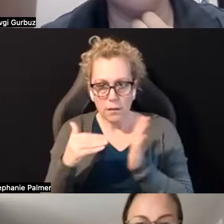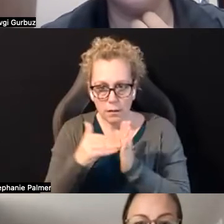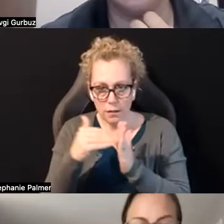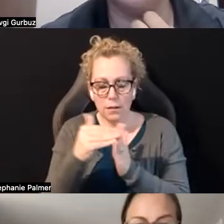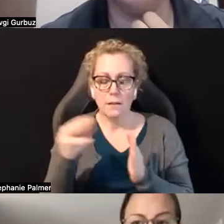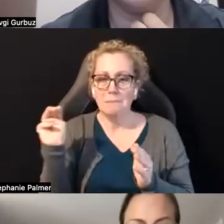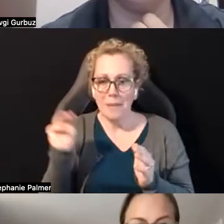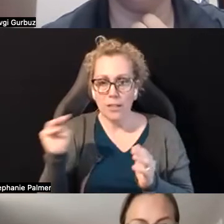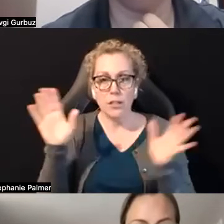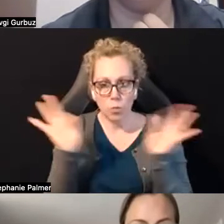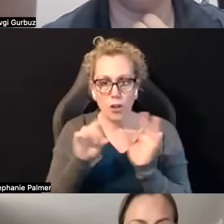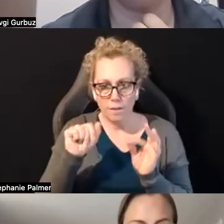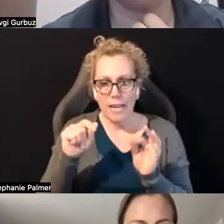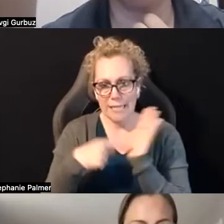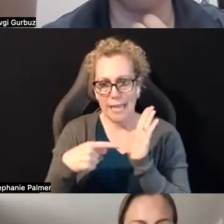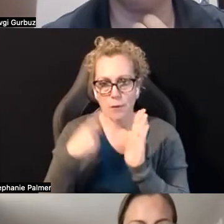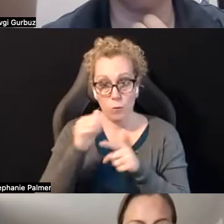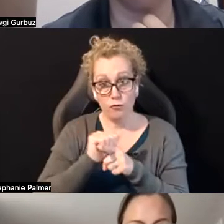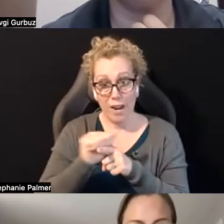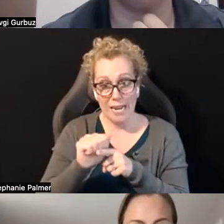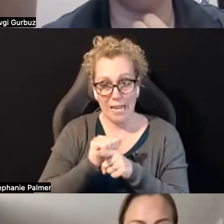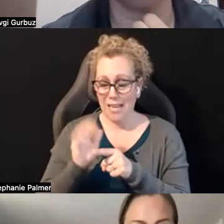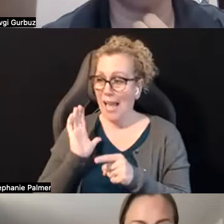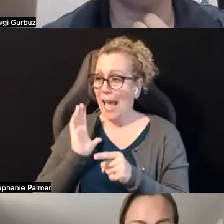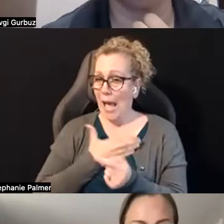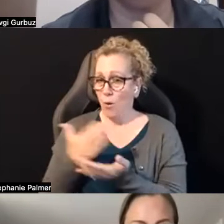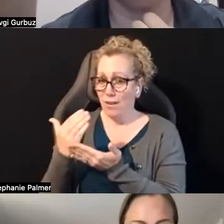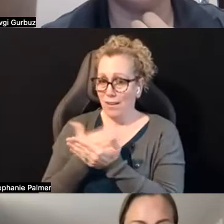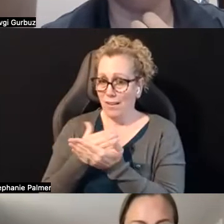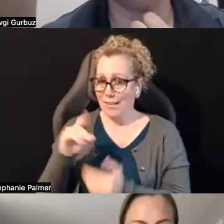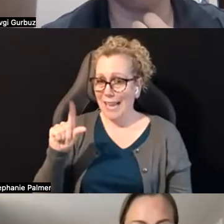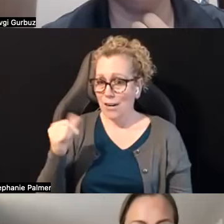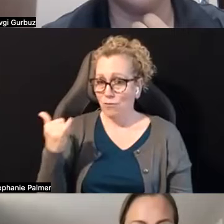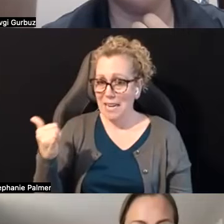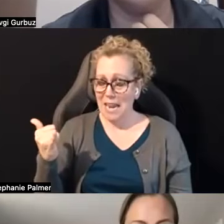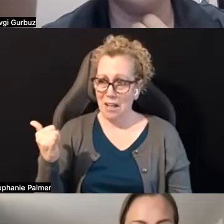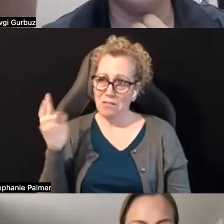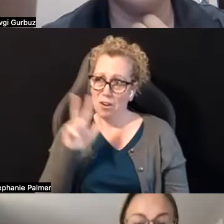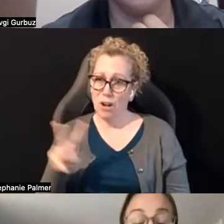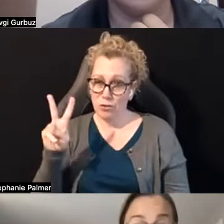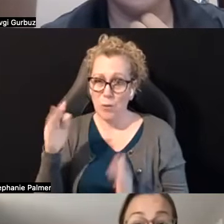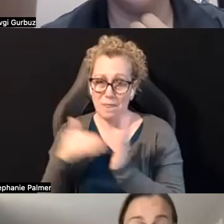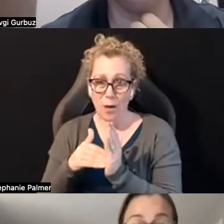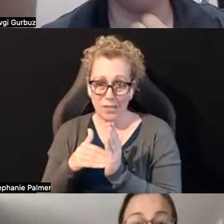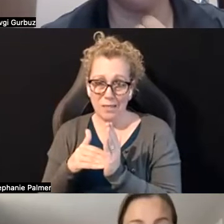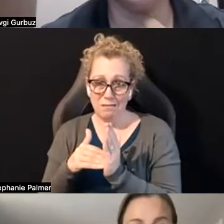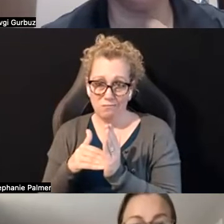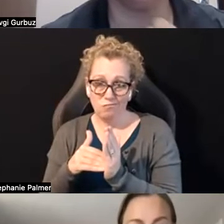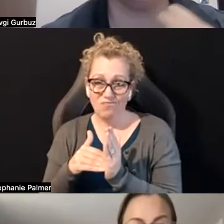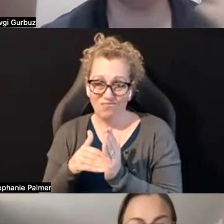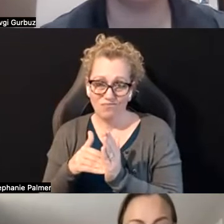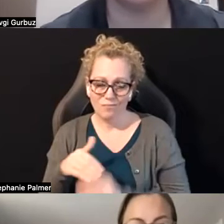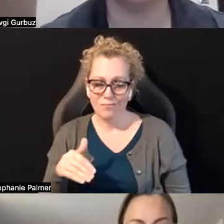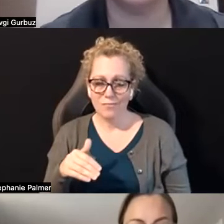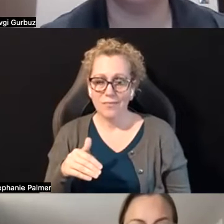Currently, the amount of data we've collected is more on the order of, I think, 2,000. And we've been trying